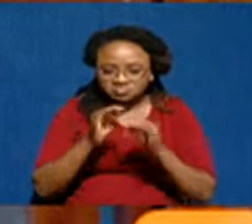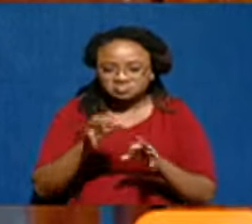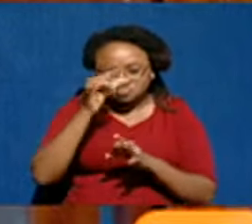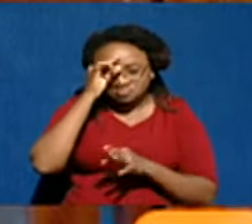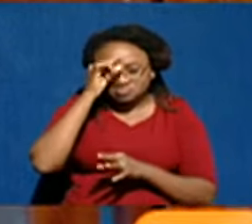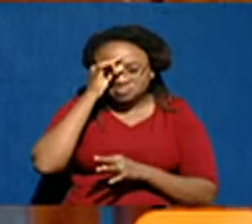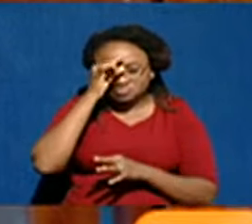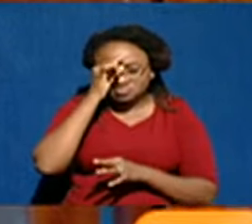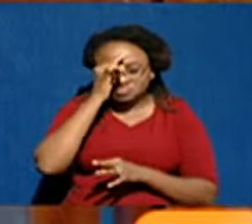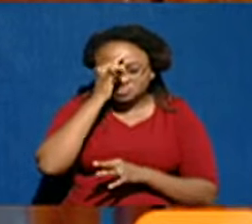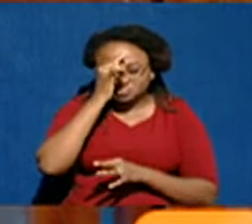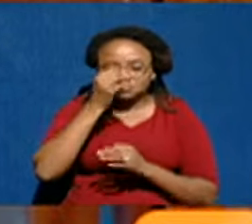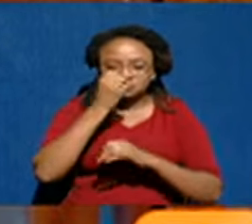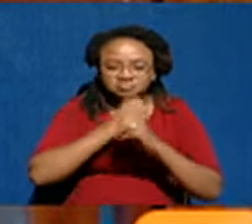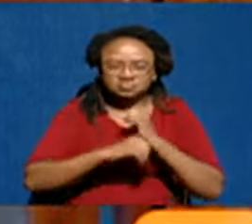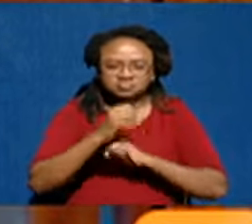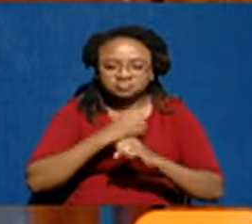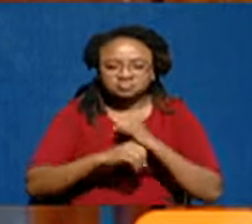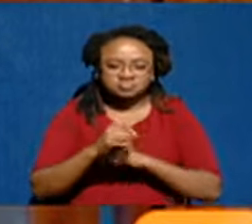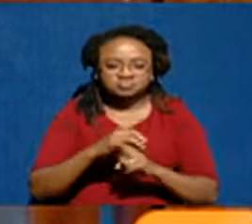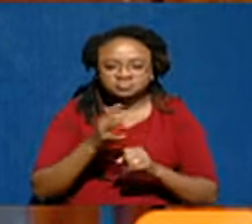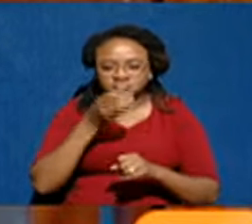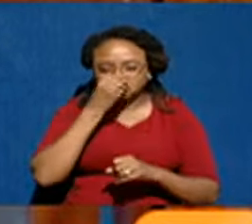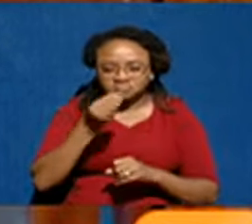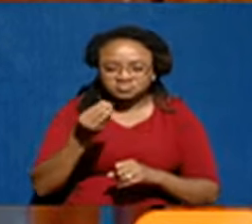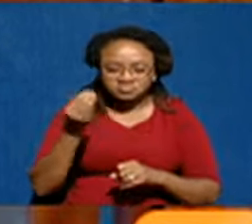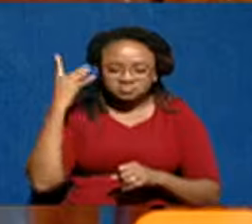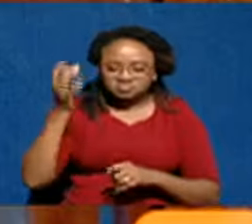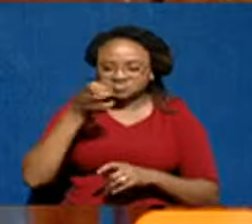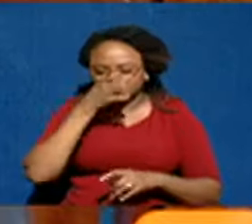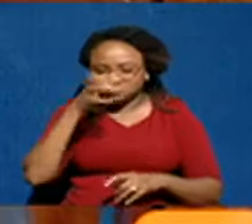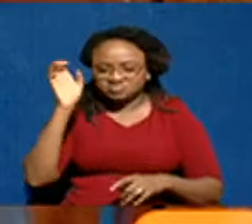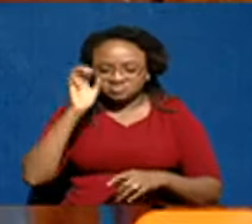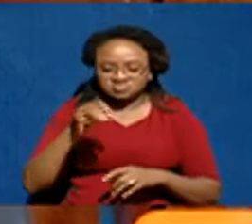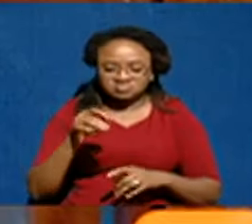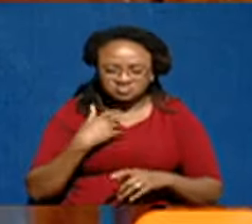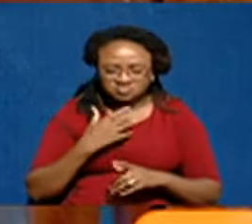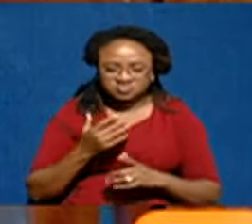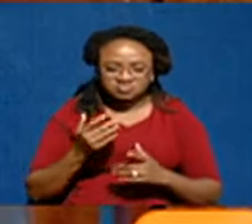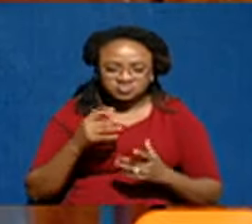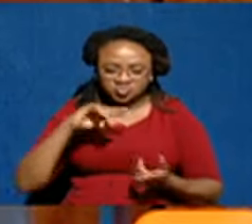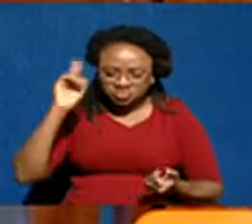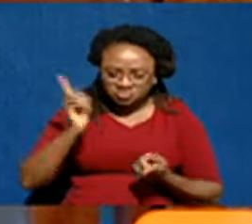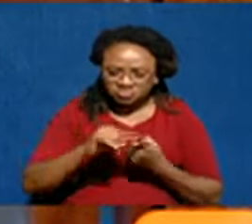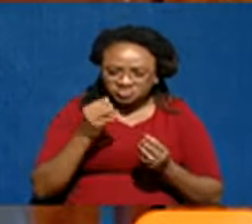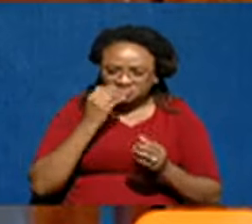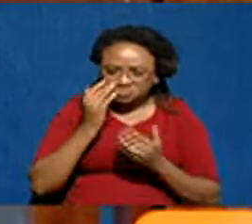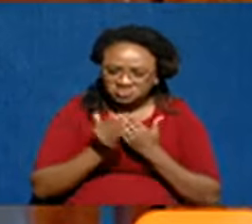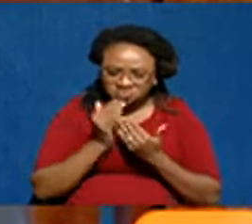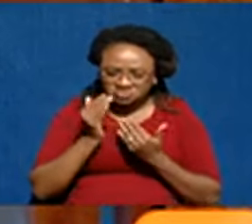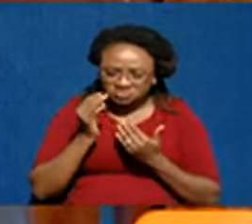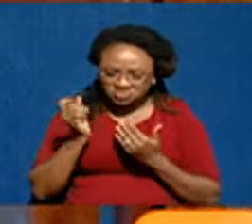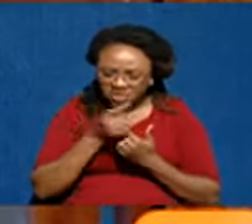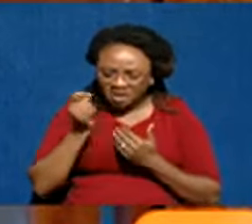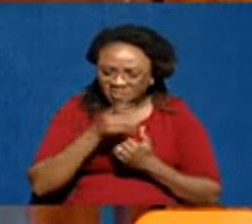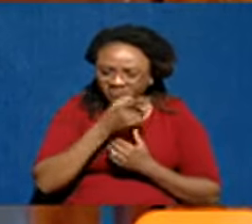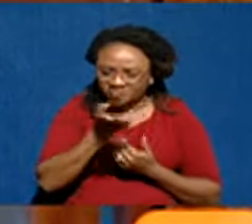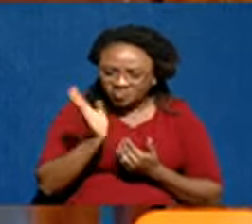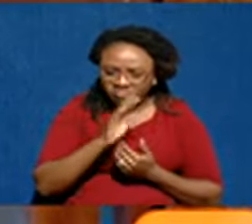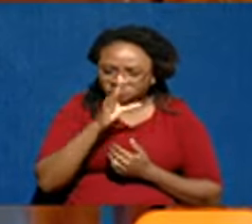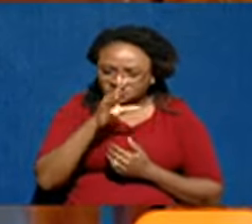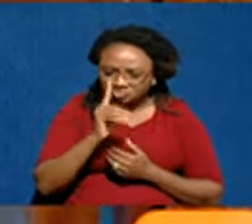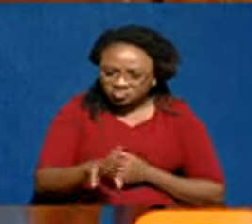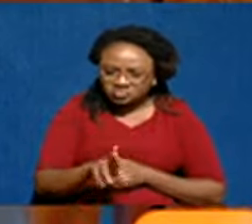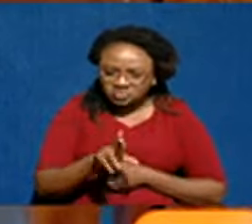with impunity, with arrogance, to reduce the wages of doctors that have been negotiated. At the same time, we